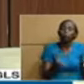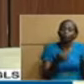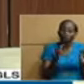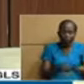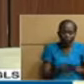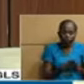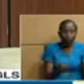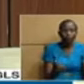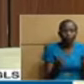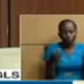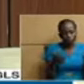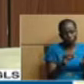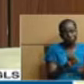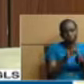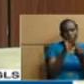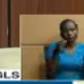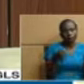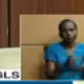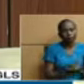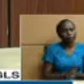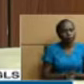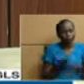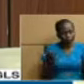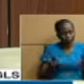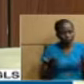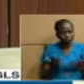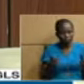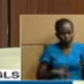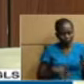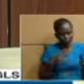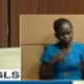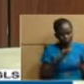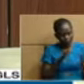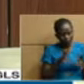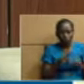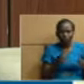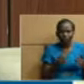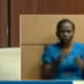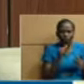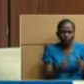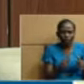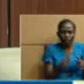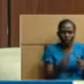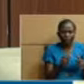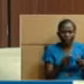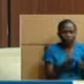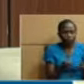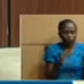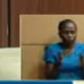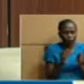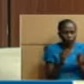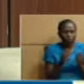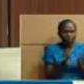particular group which is being not treated in a manner that would cover